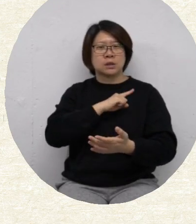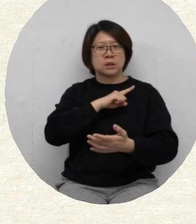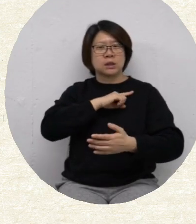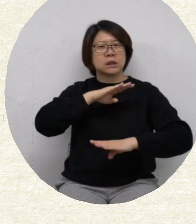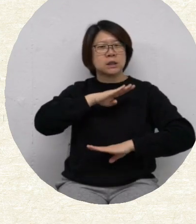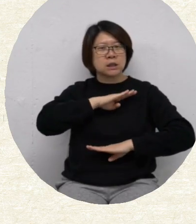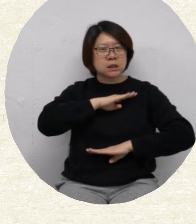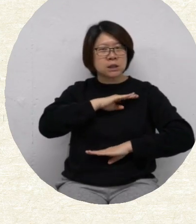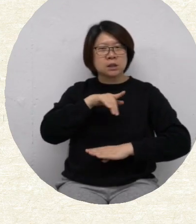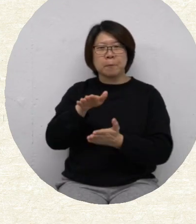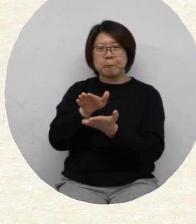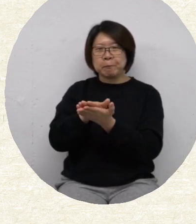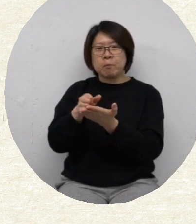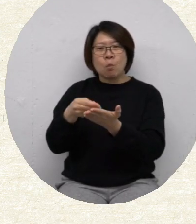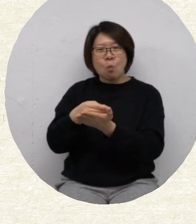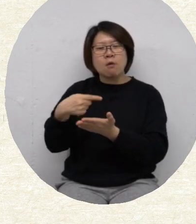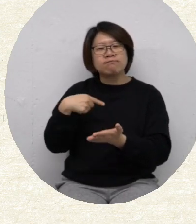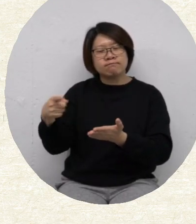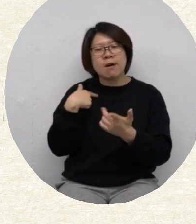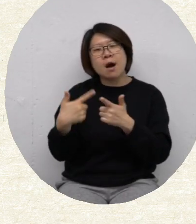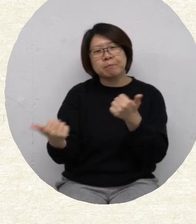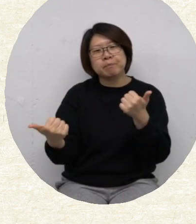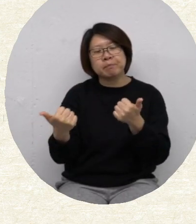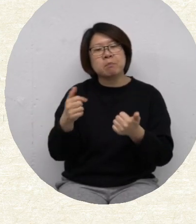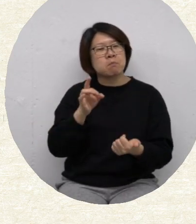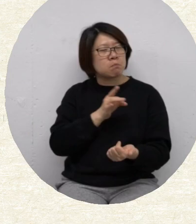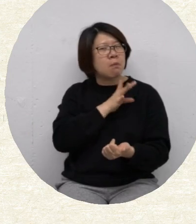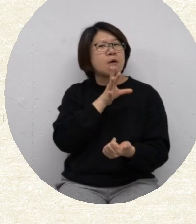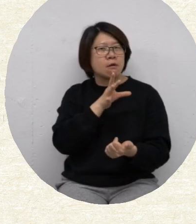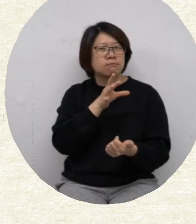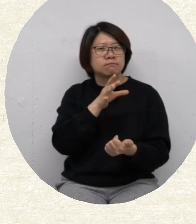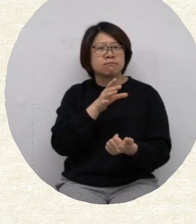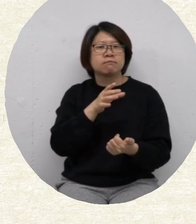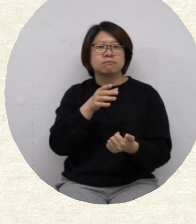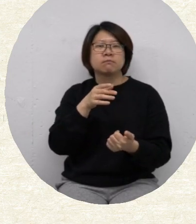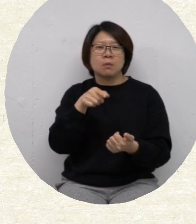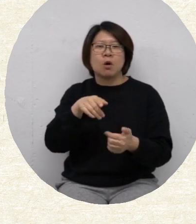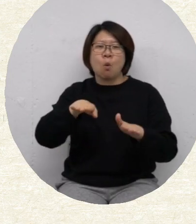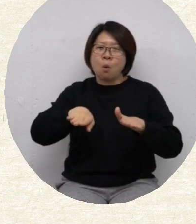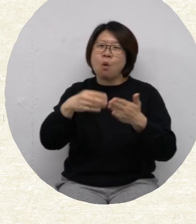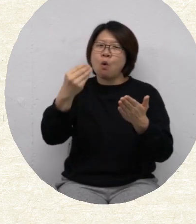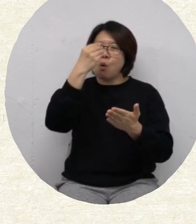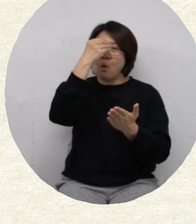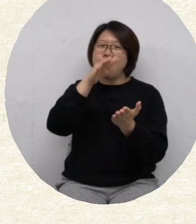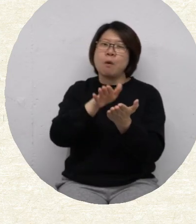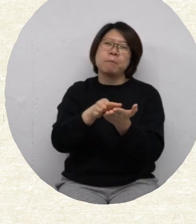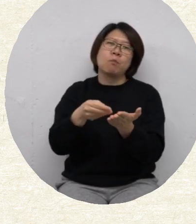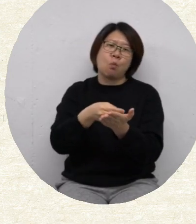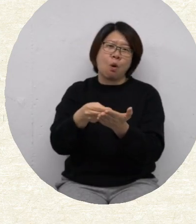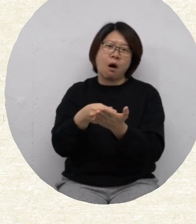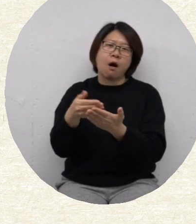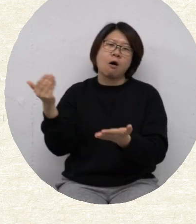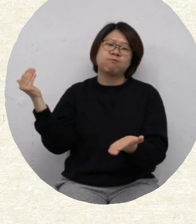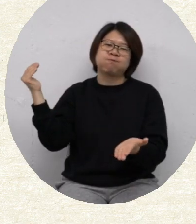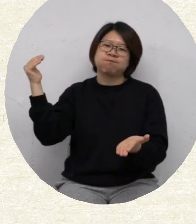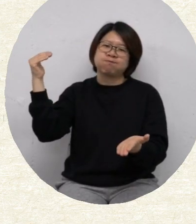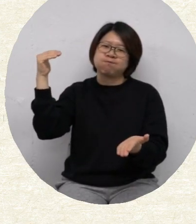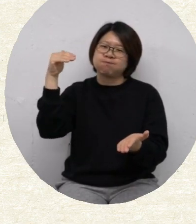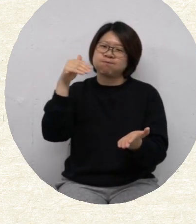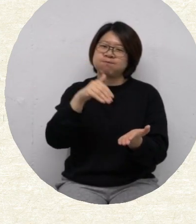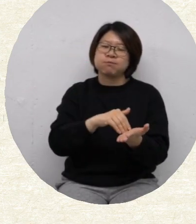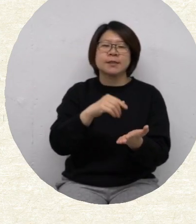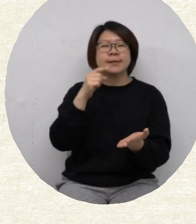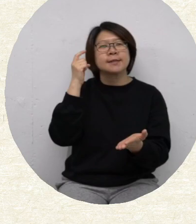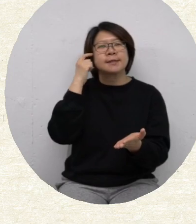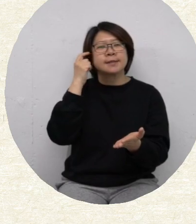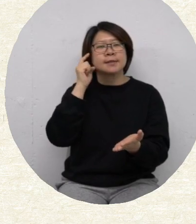I started to learn printmaking, it was really interesting to me. I think